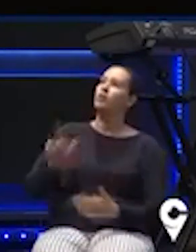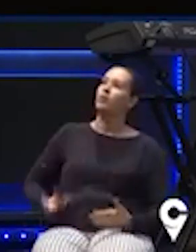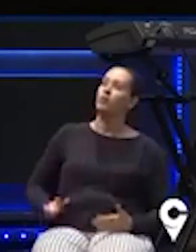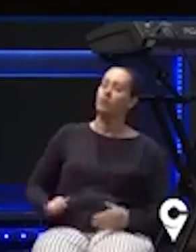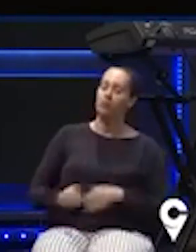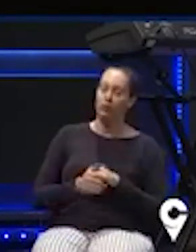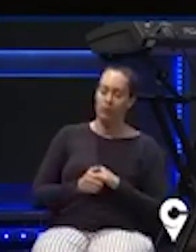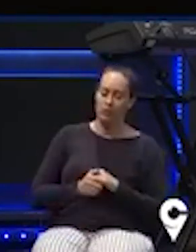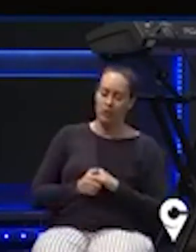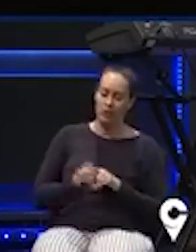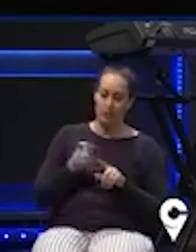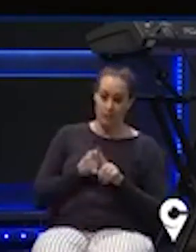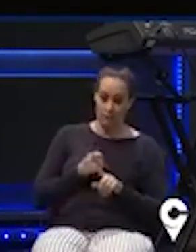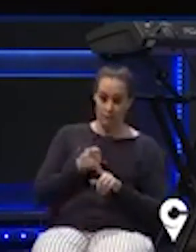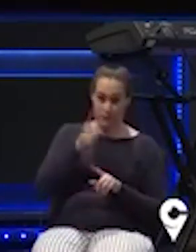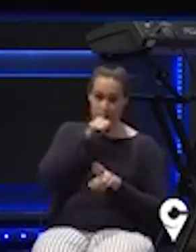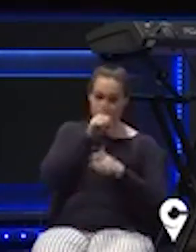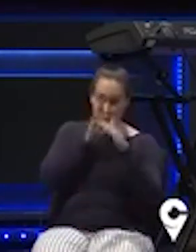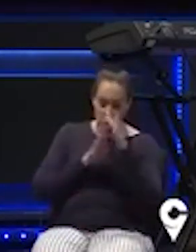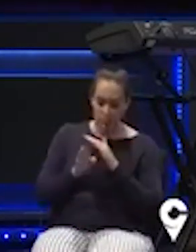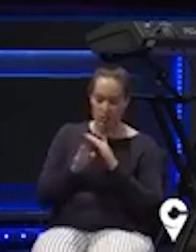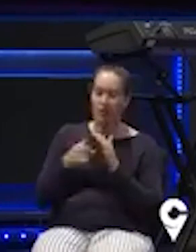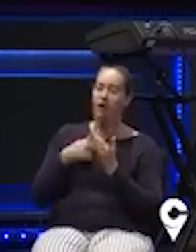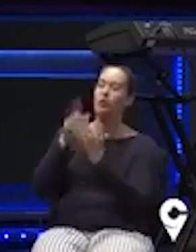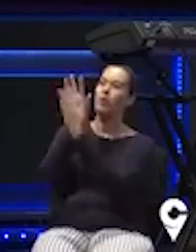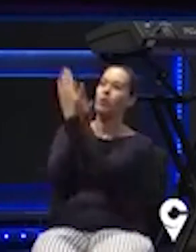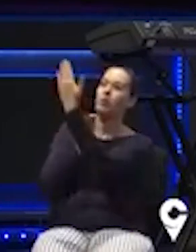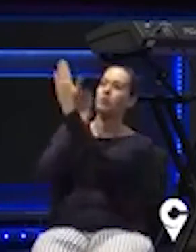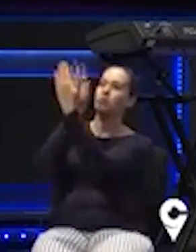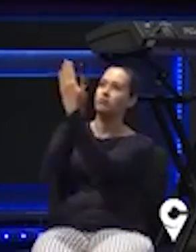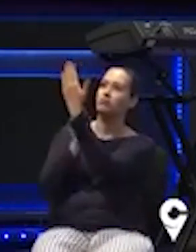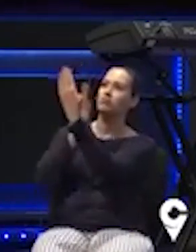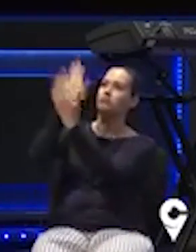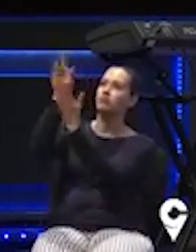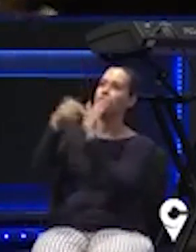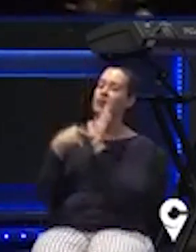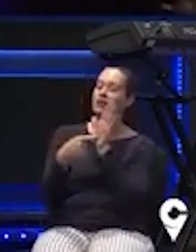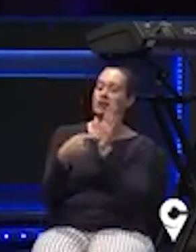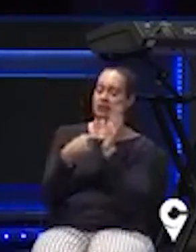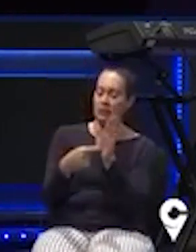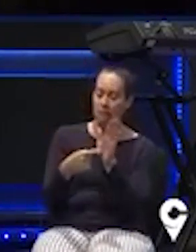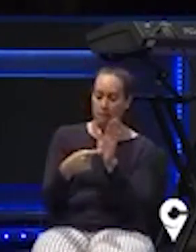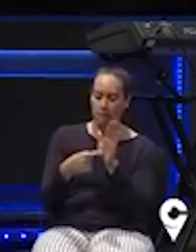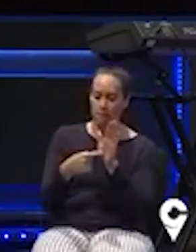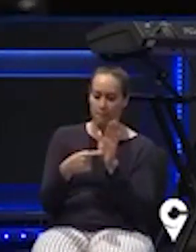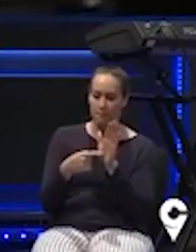And out of that humility, I will follow the example of Christ and I'll find somebody to serve.